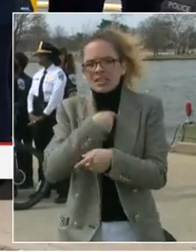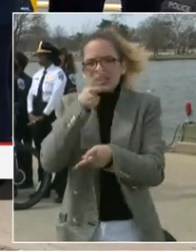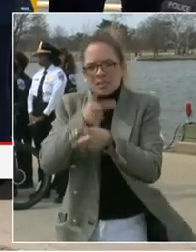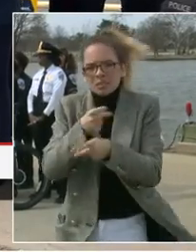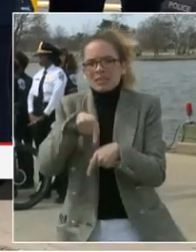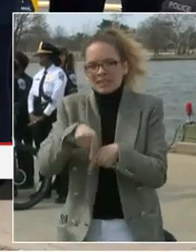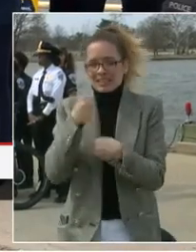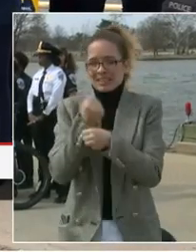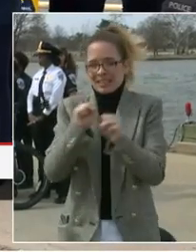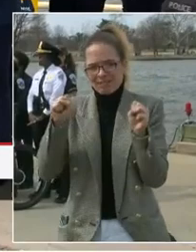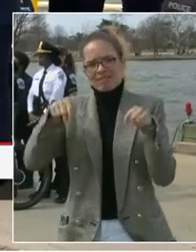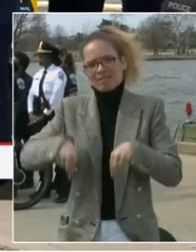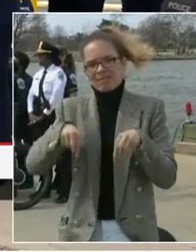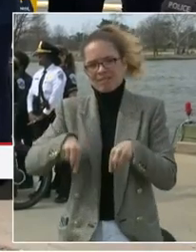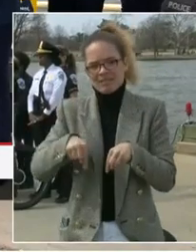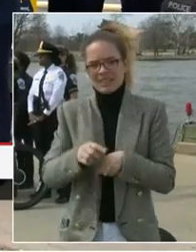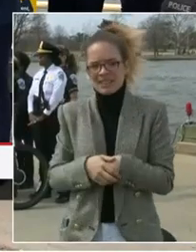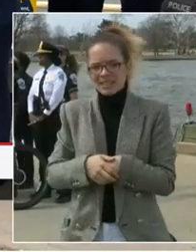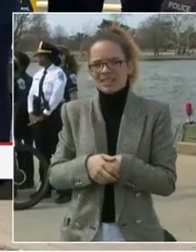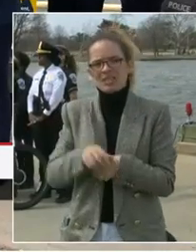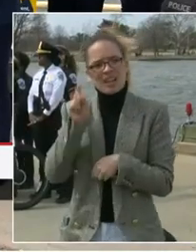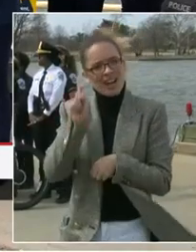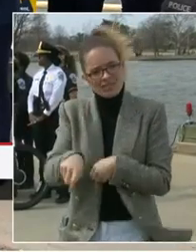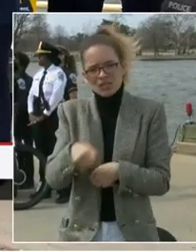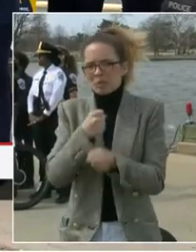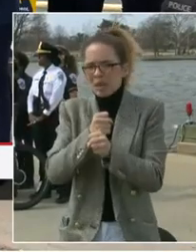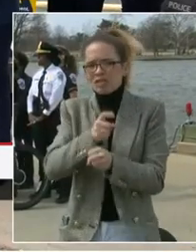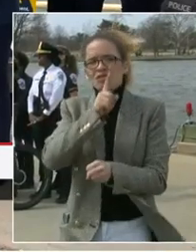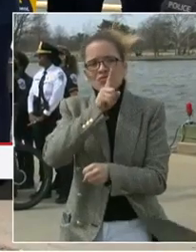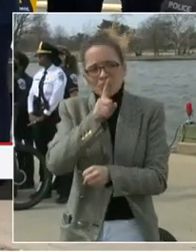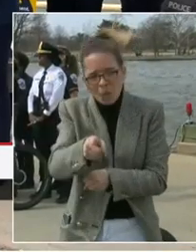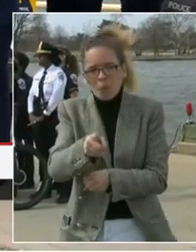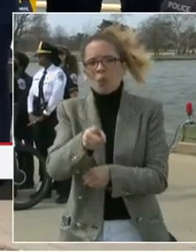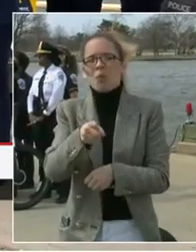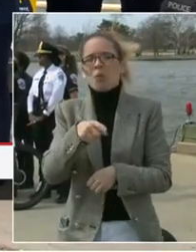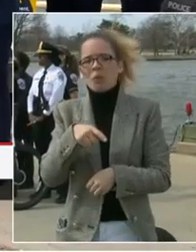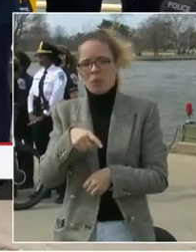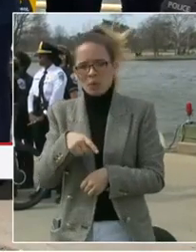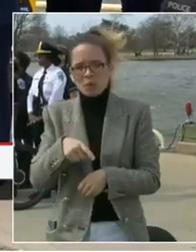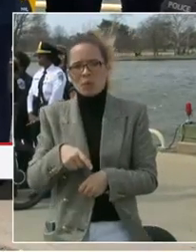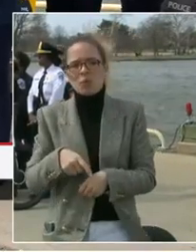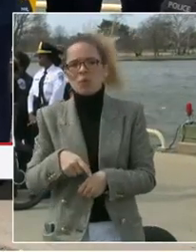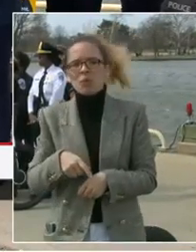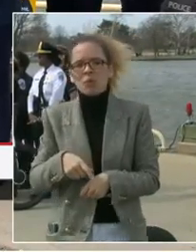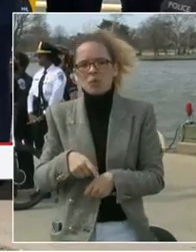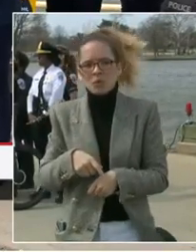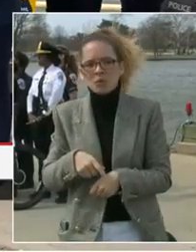have to make sure. We still have to make.